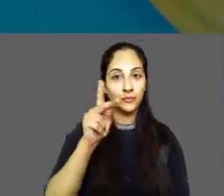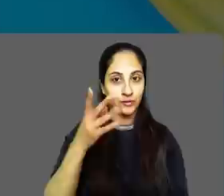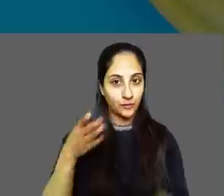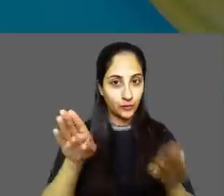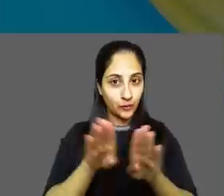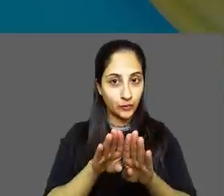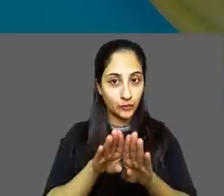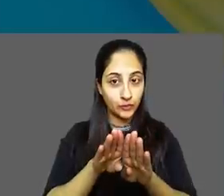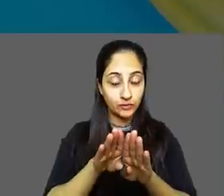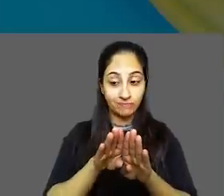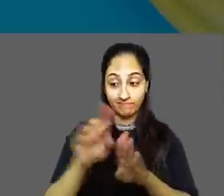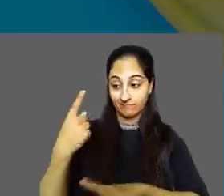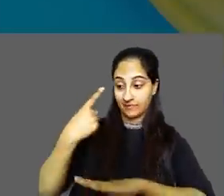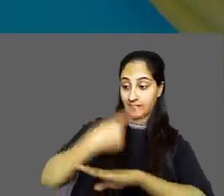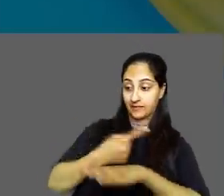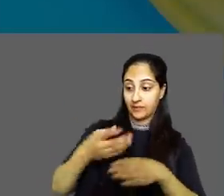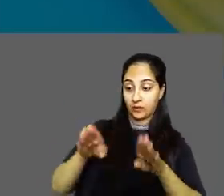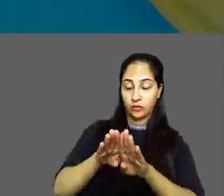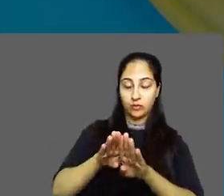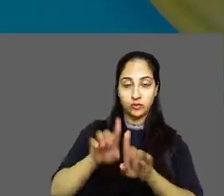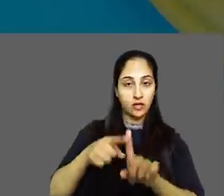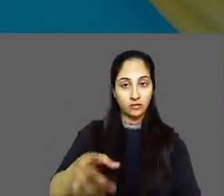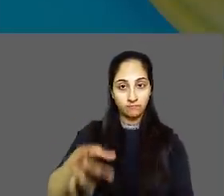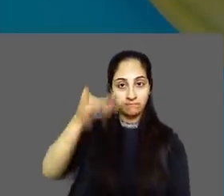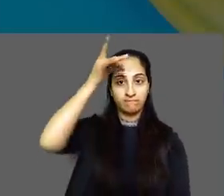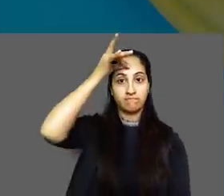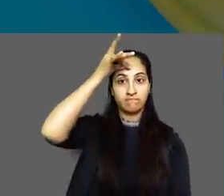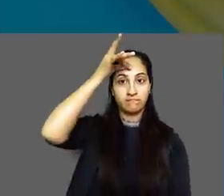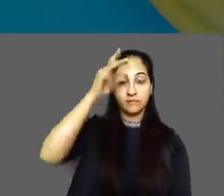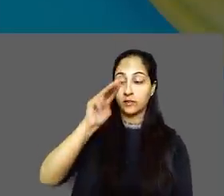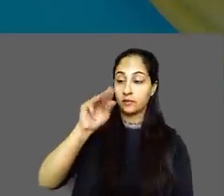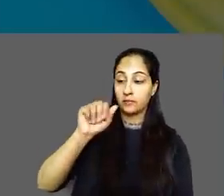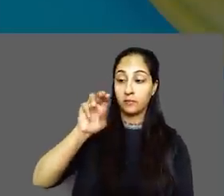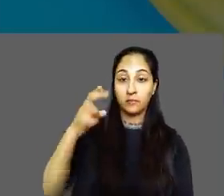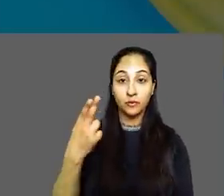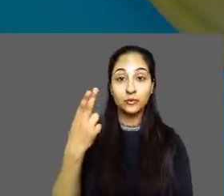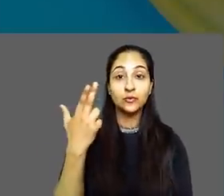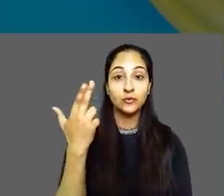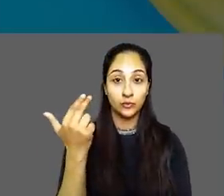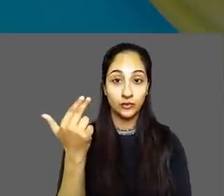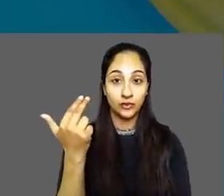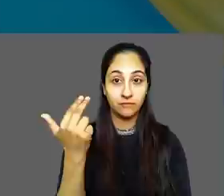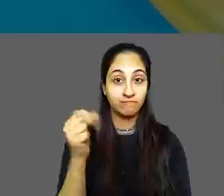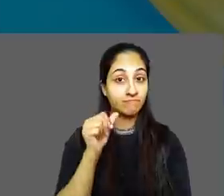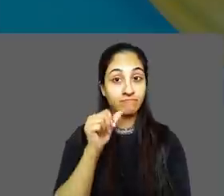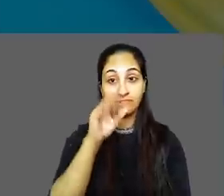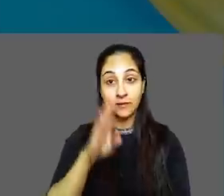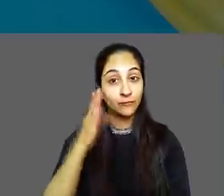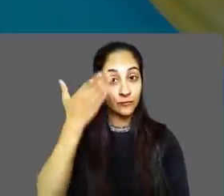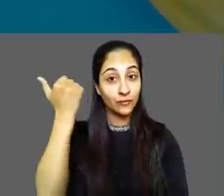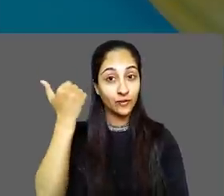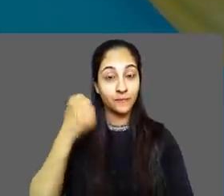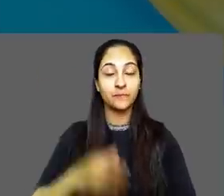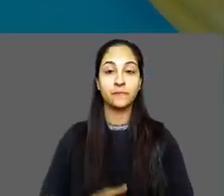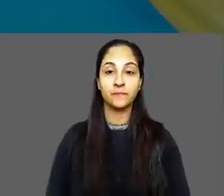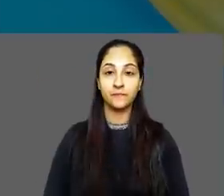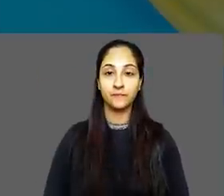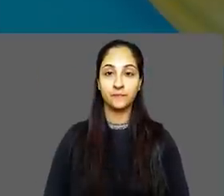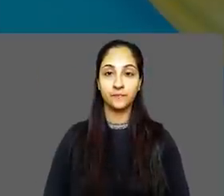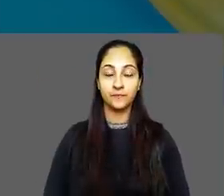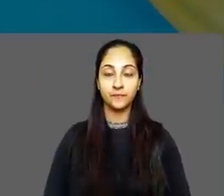Khanas. And I remember that date very, very clearly. It was March 13th. It was etched in my, it's etched in my